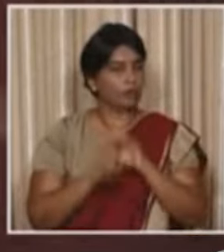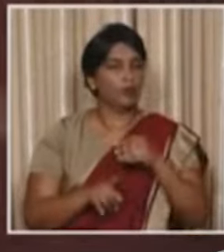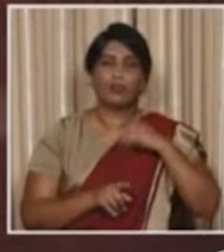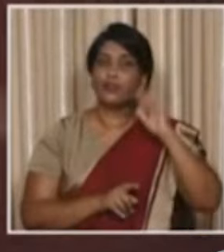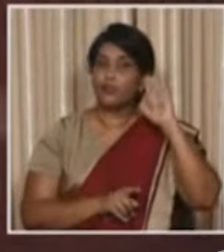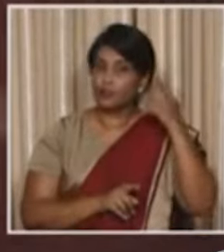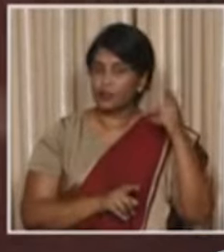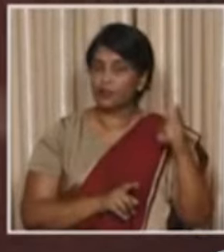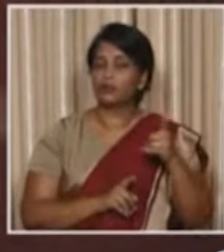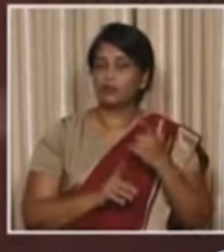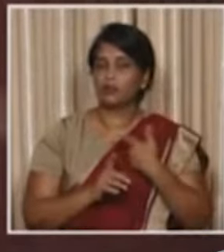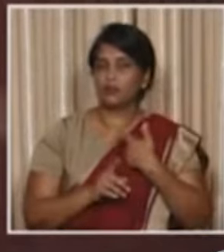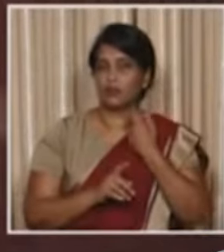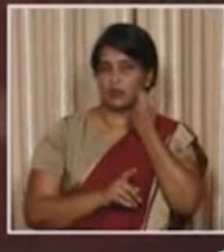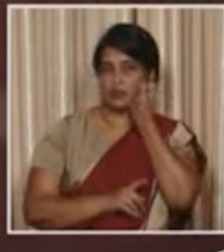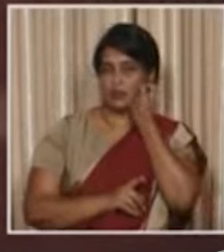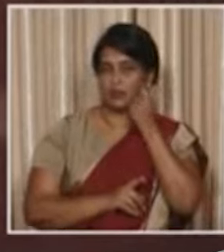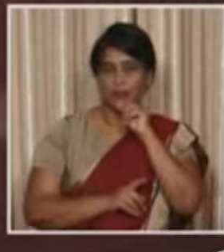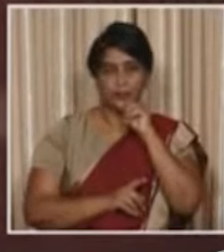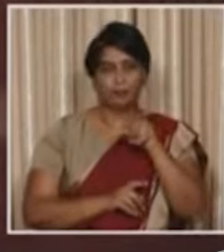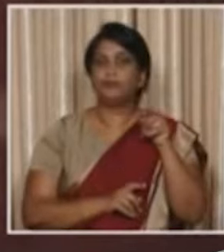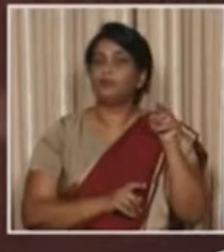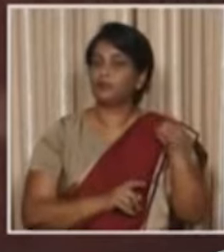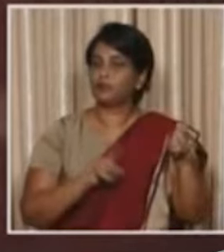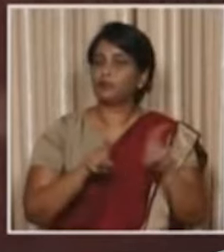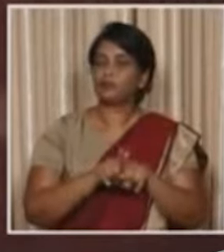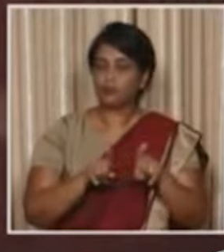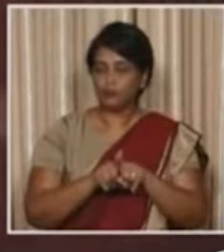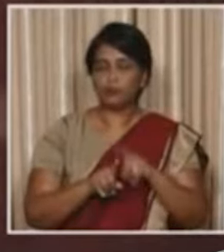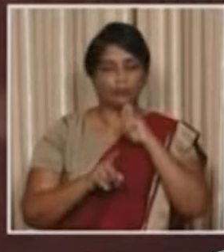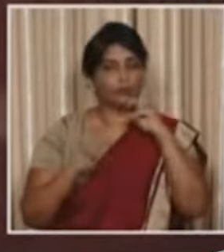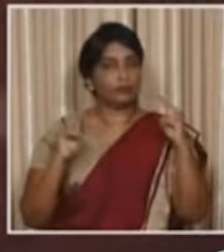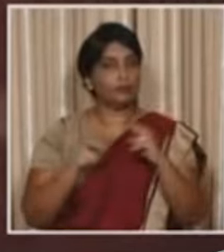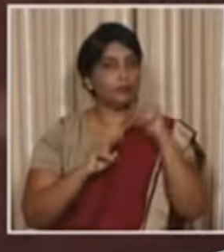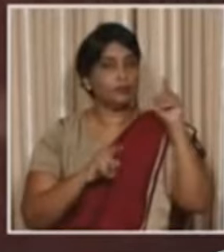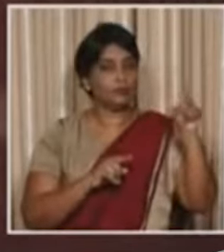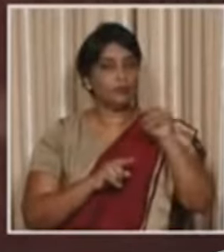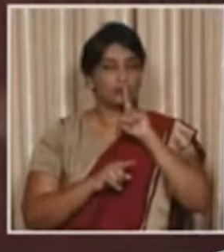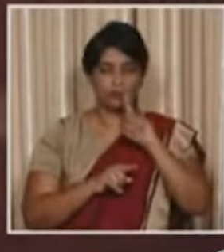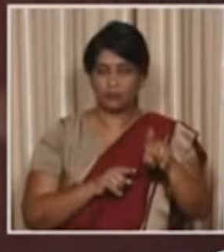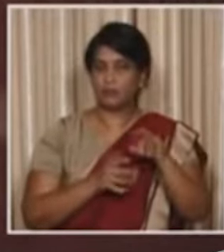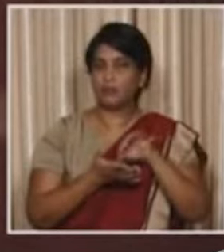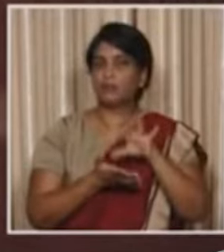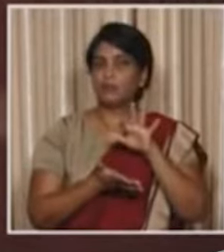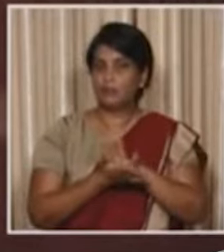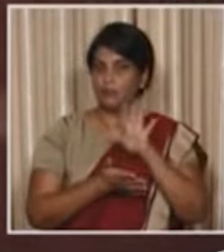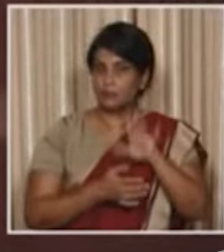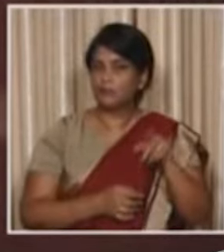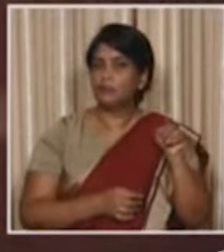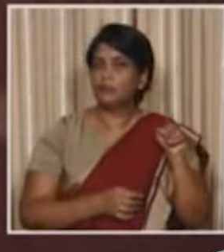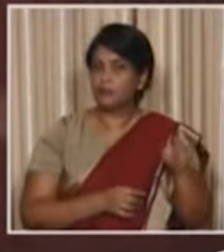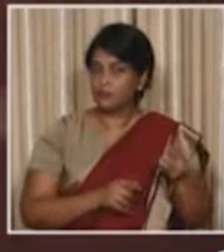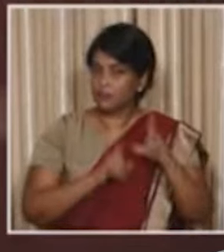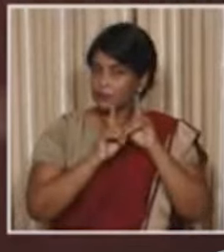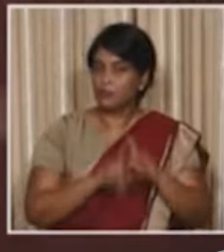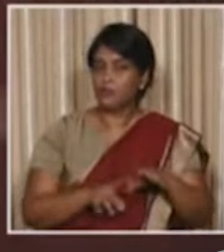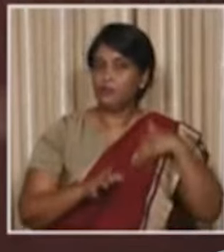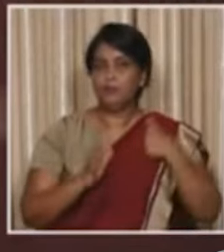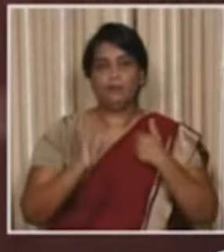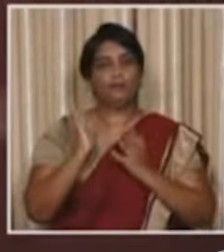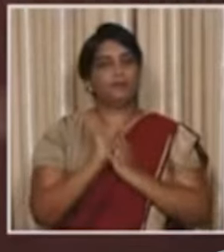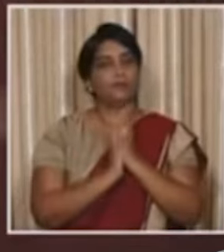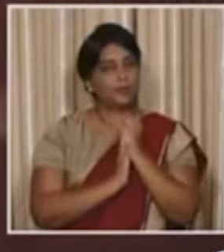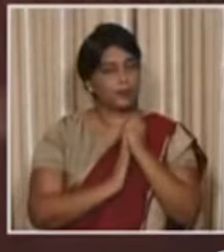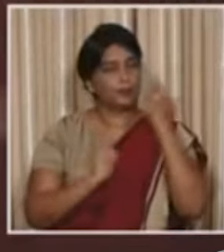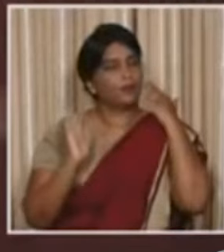Supreme Court has also determined that award of compensation in a fundamental rights application amount to an acknowledgement